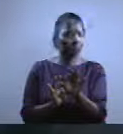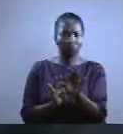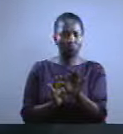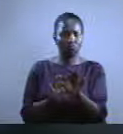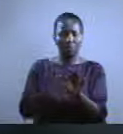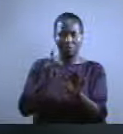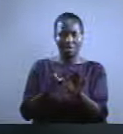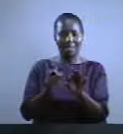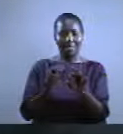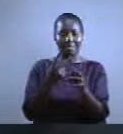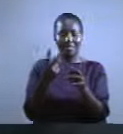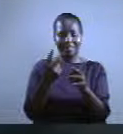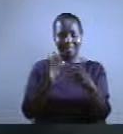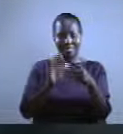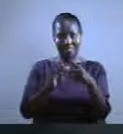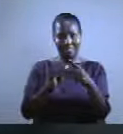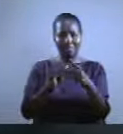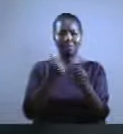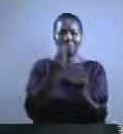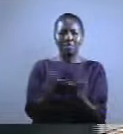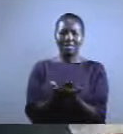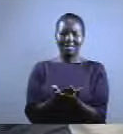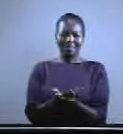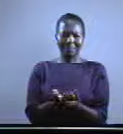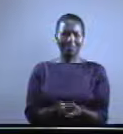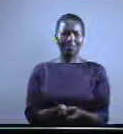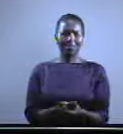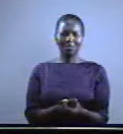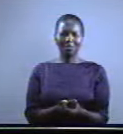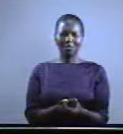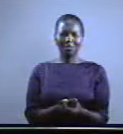a second reading debate. I so move.